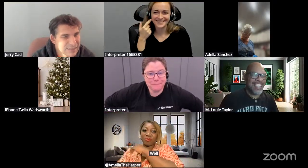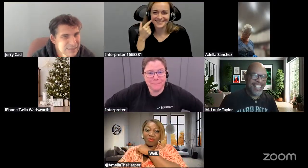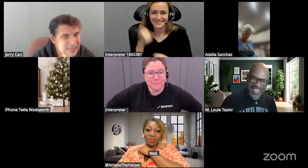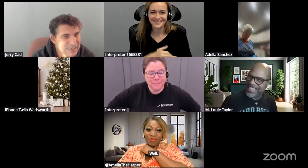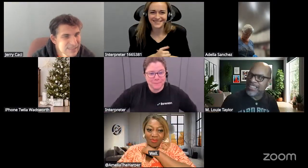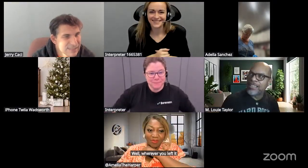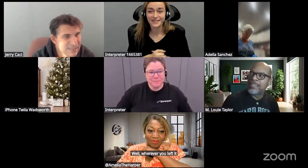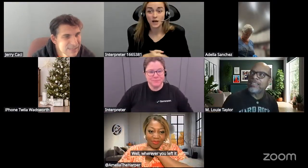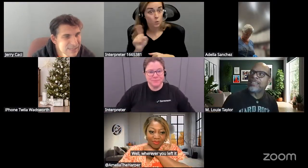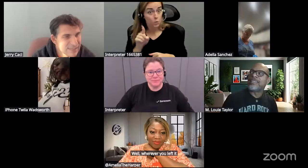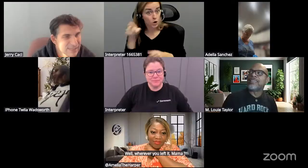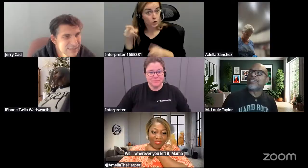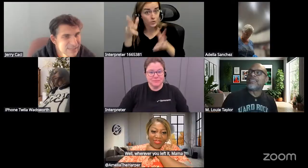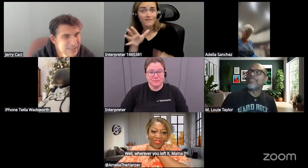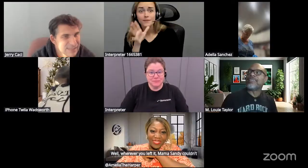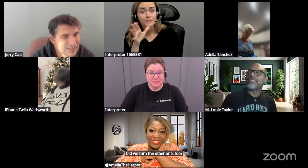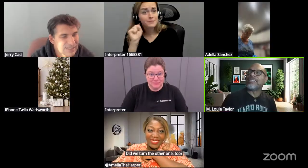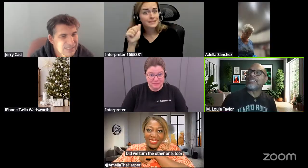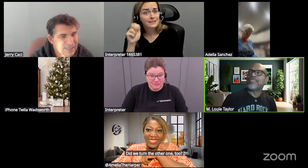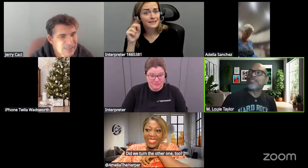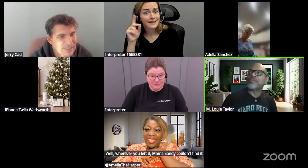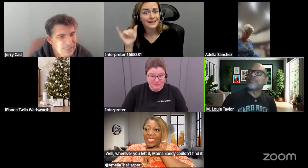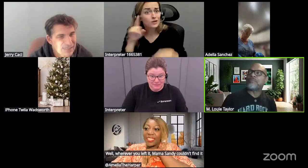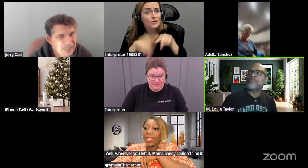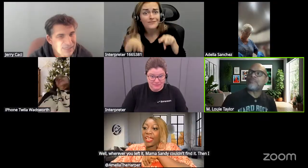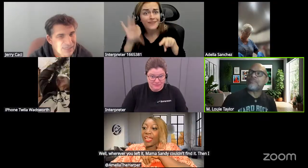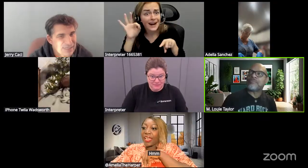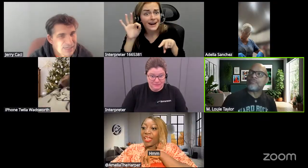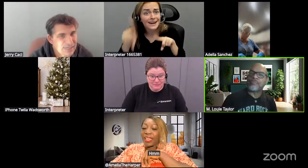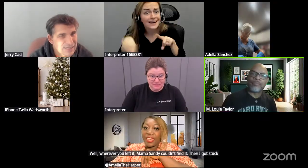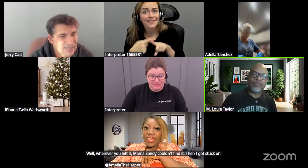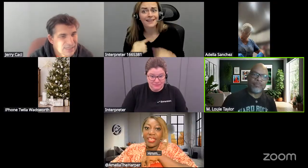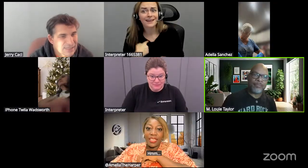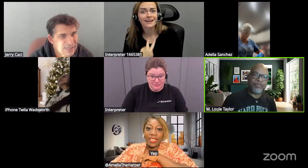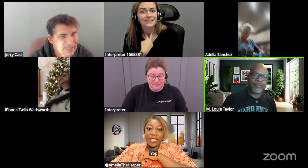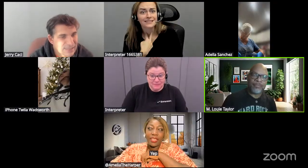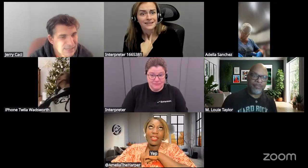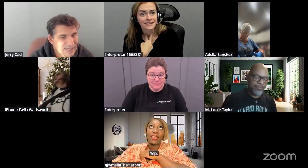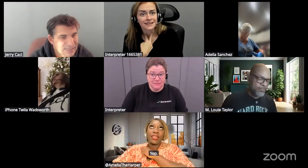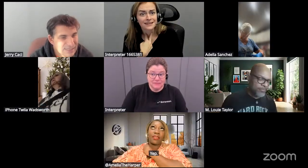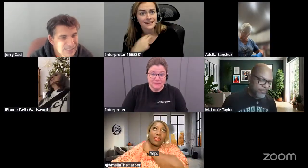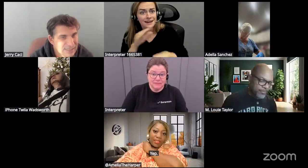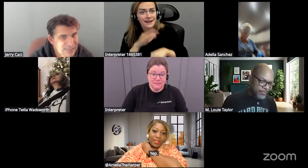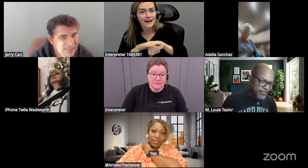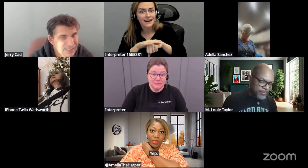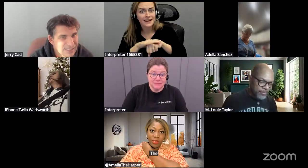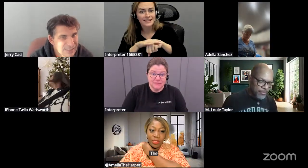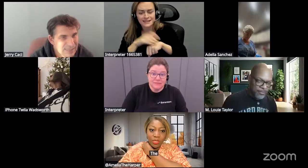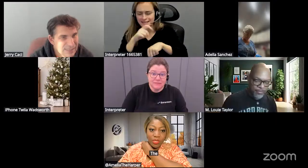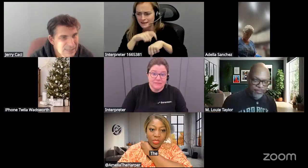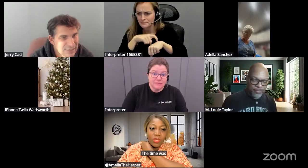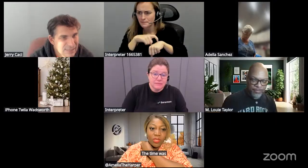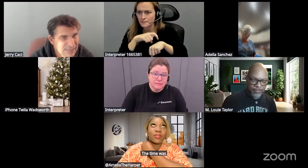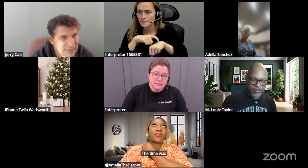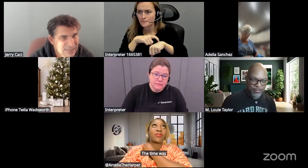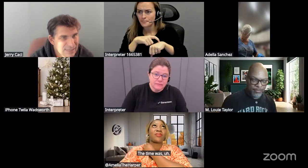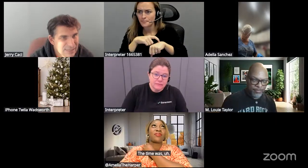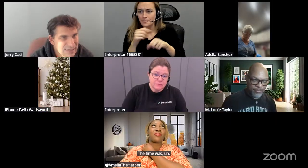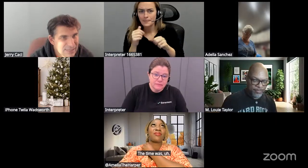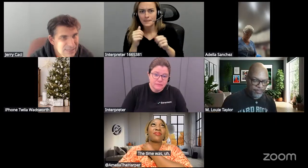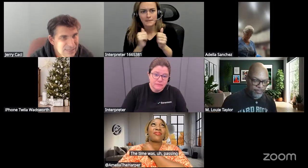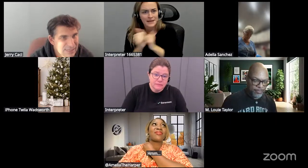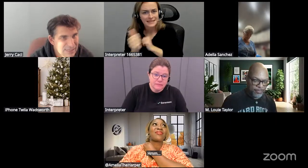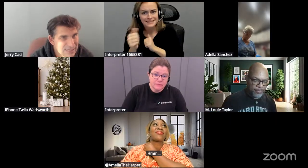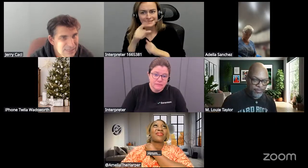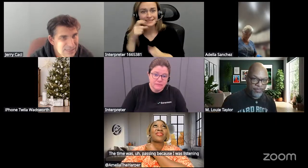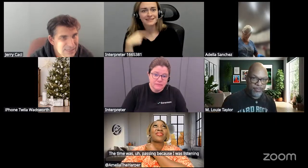it, Mama said he couldn't find it. Then I got stuck Yeah. on the time was passing because I was